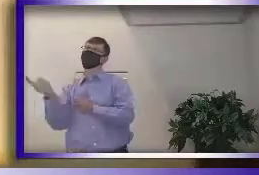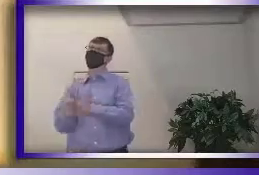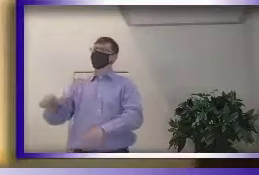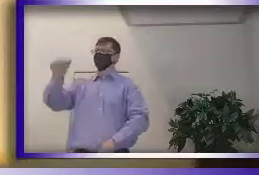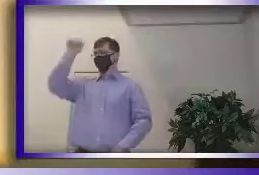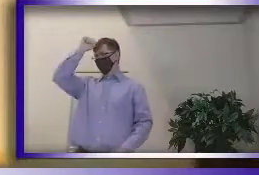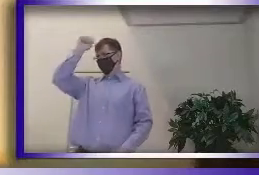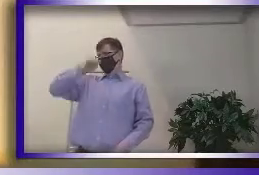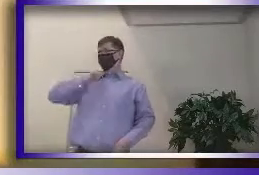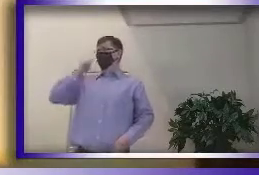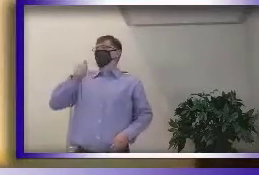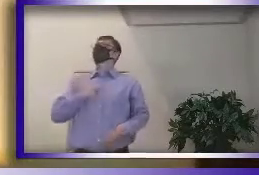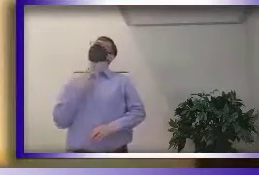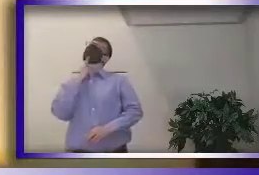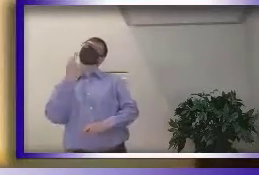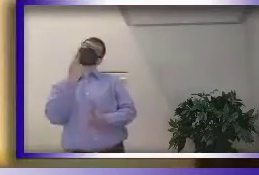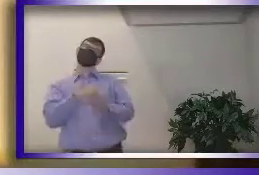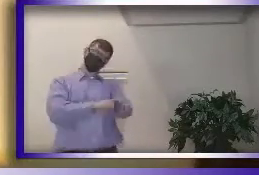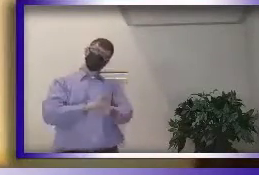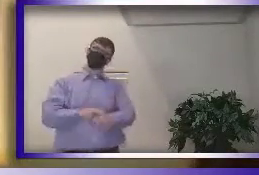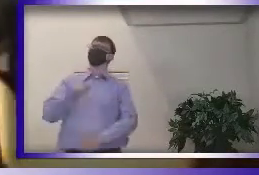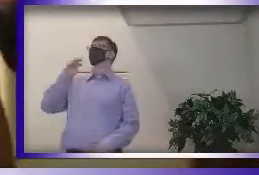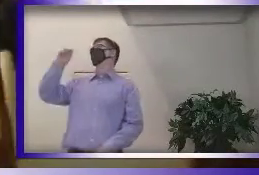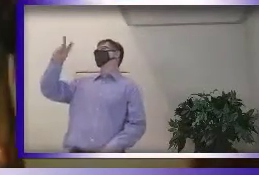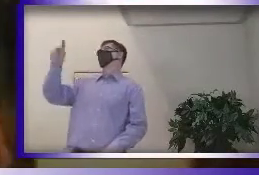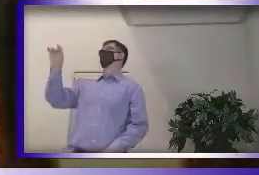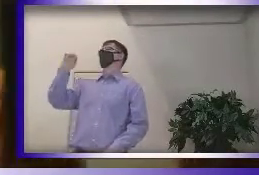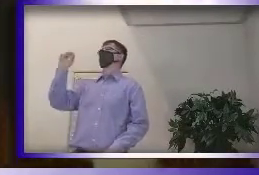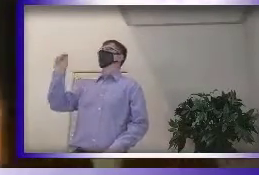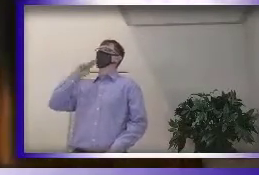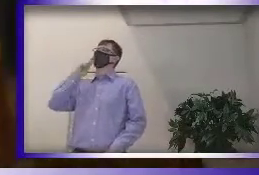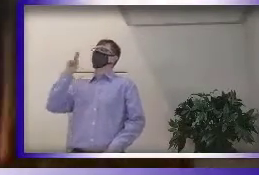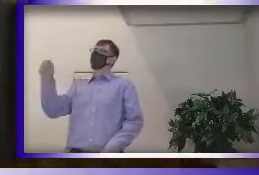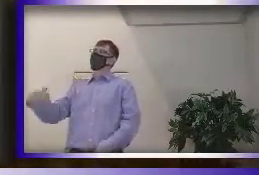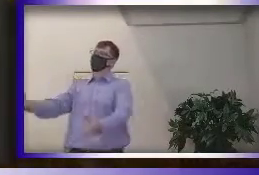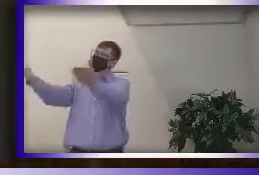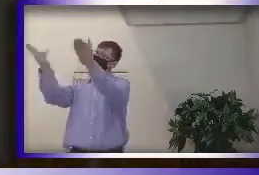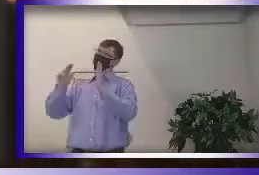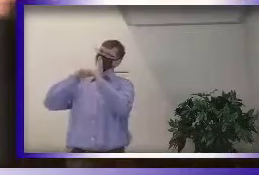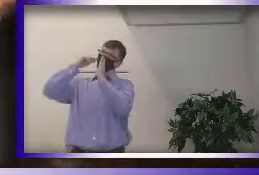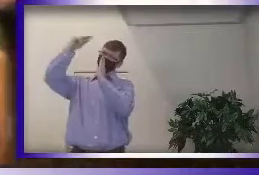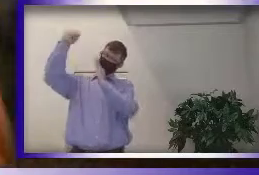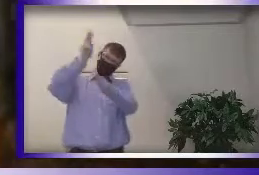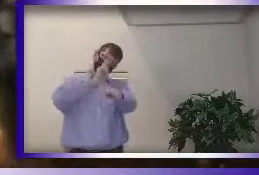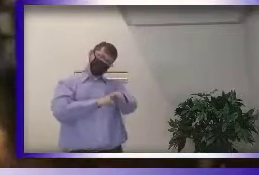Depending on what part of America you're in, he might have lots of different names.